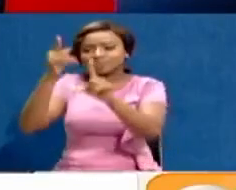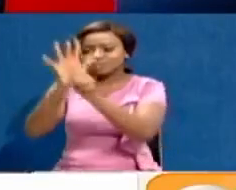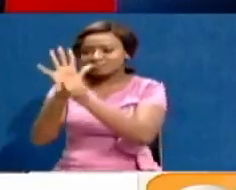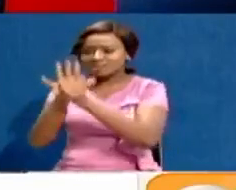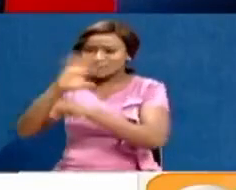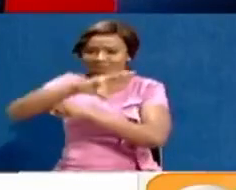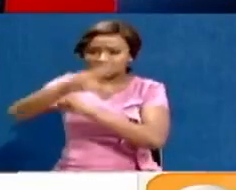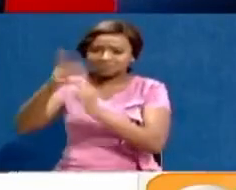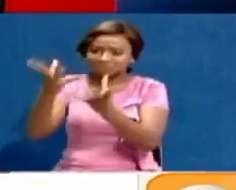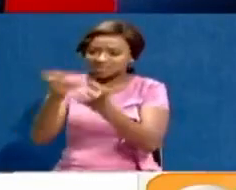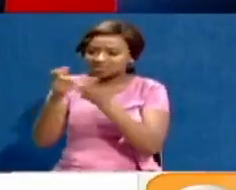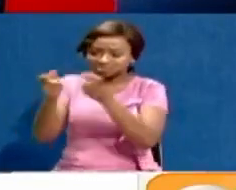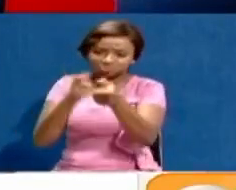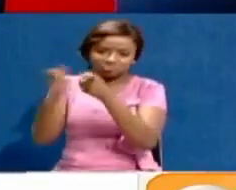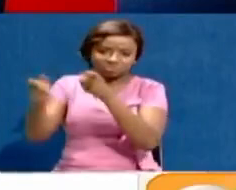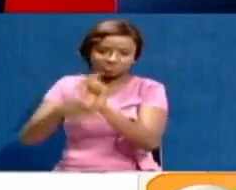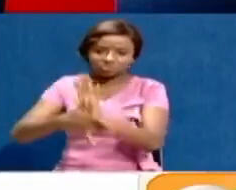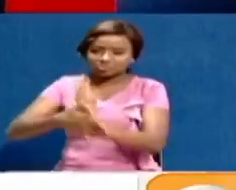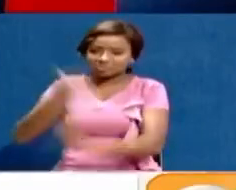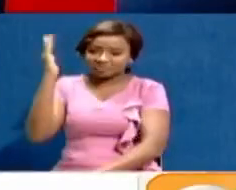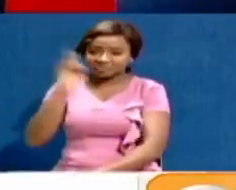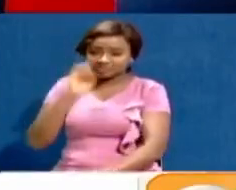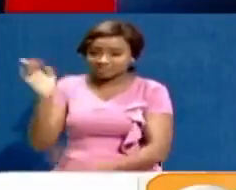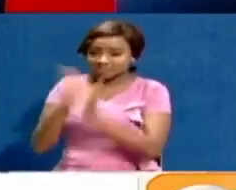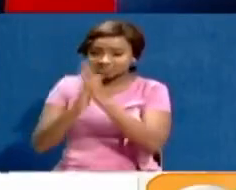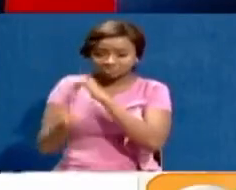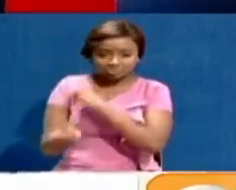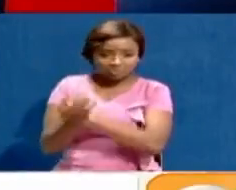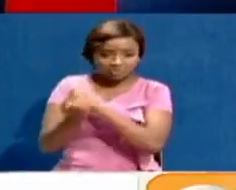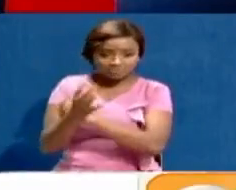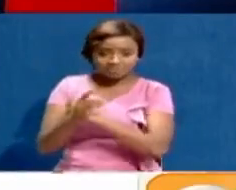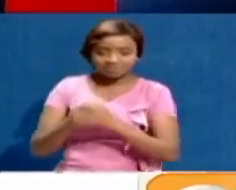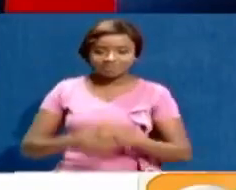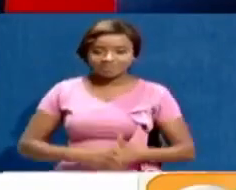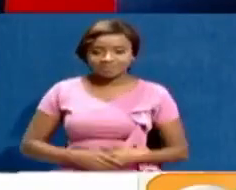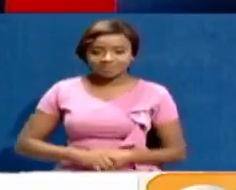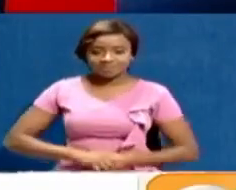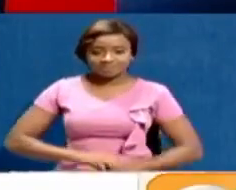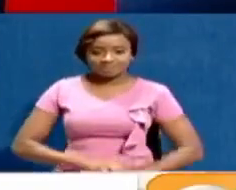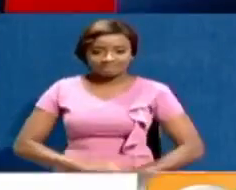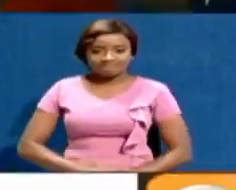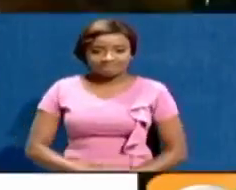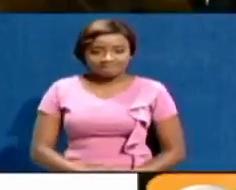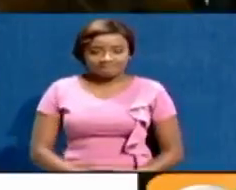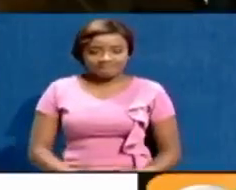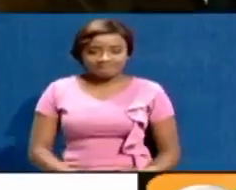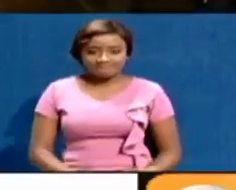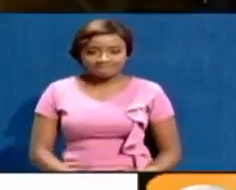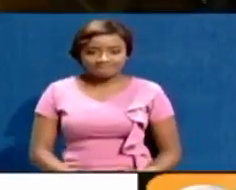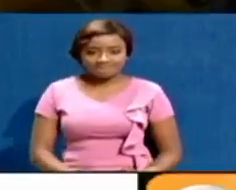mitigated urgently. We get more from our very own Dorcas Wangira.